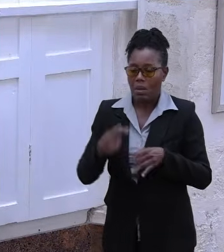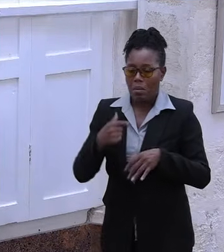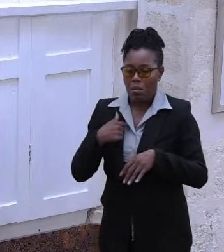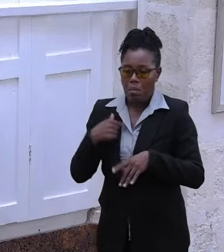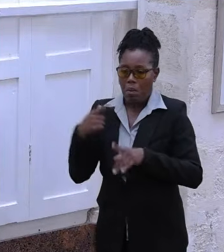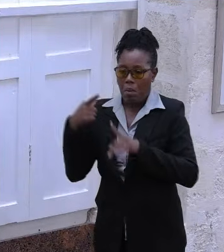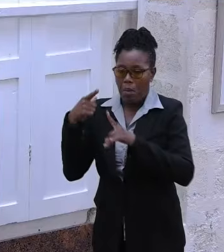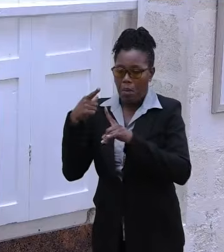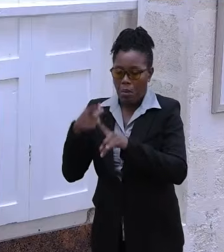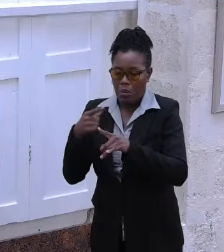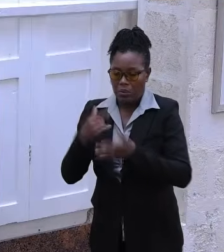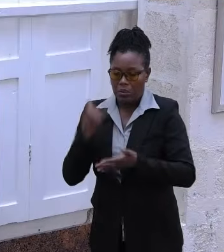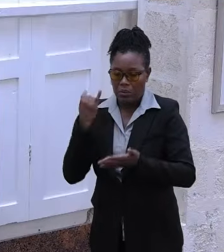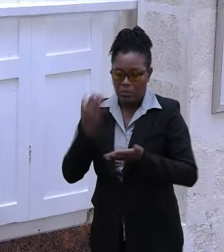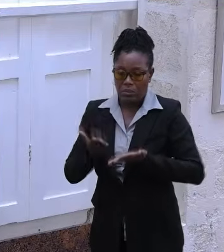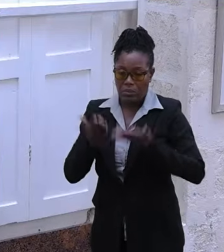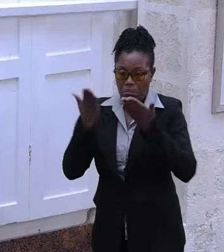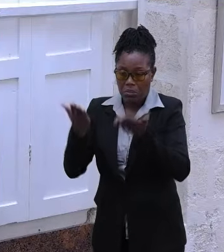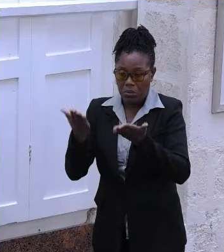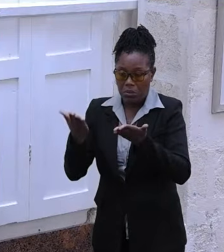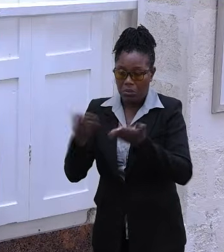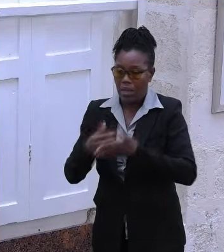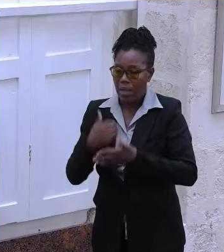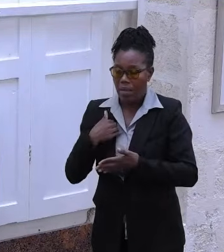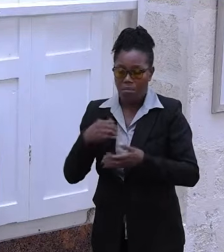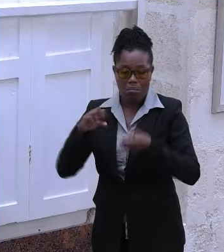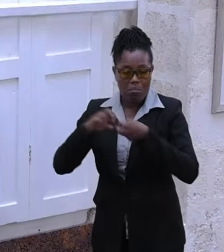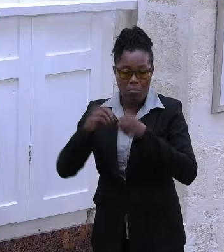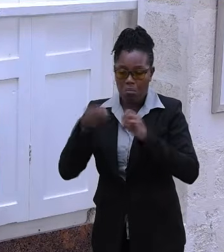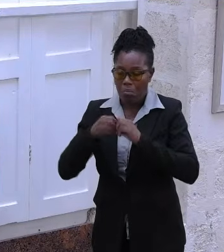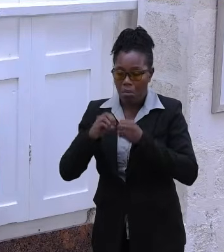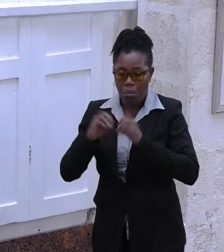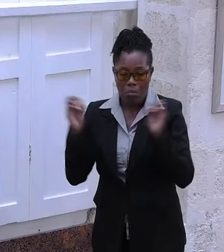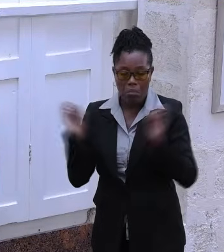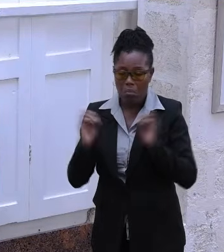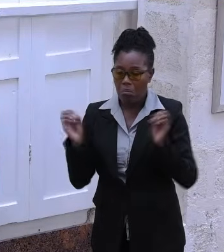referring to the submissions that were made. I have no problem with the